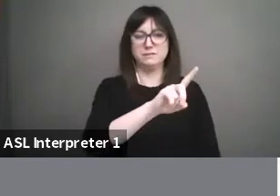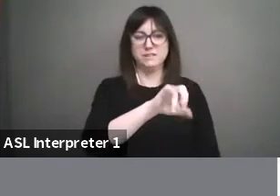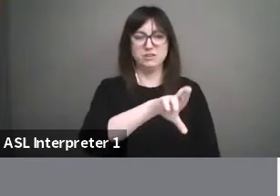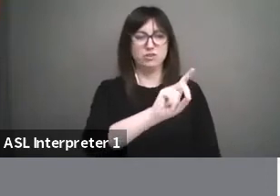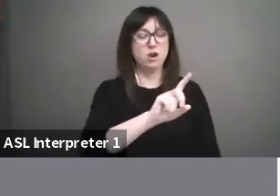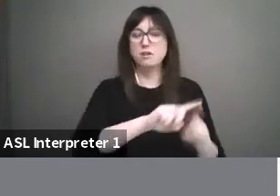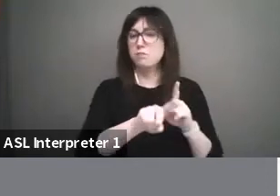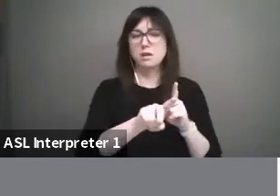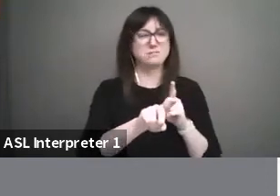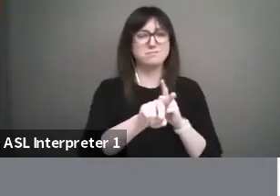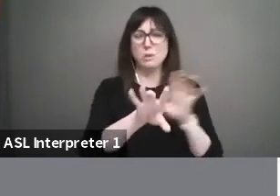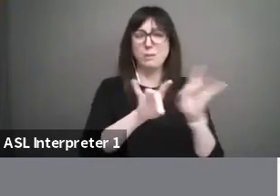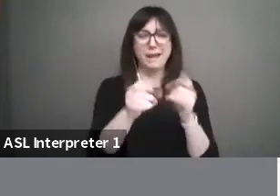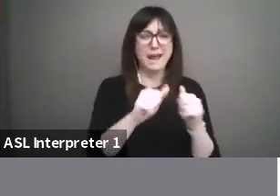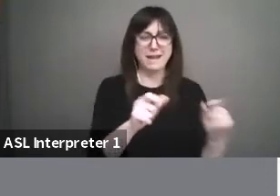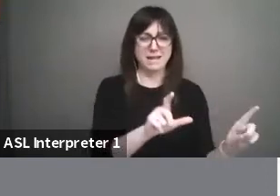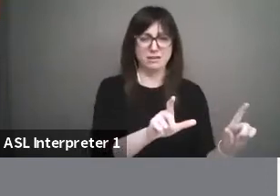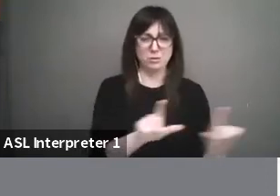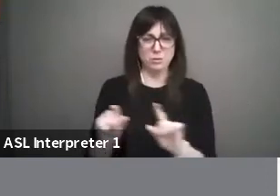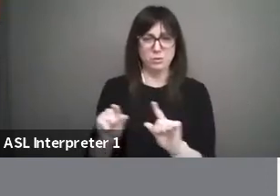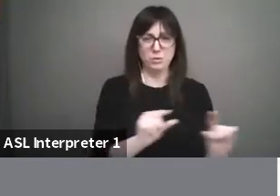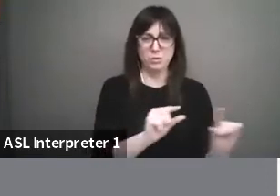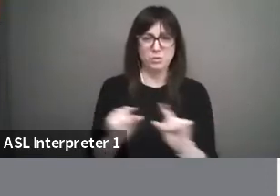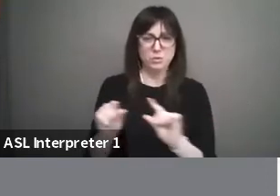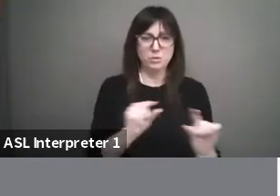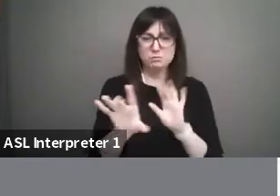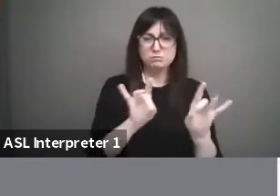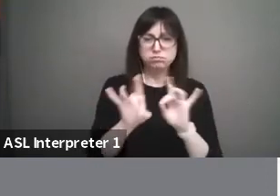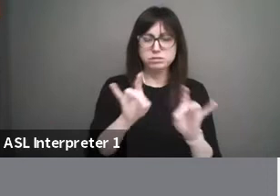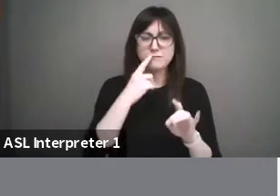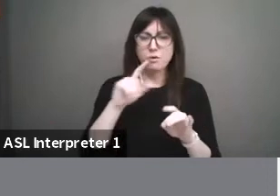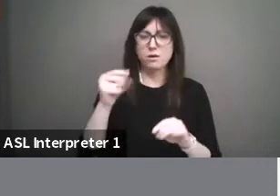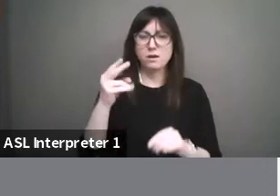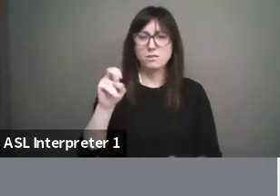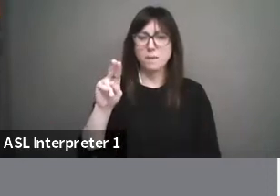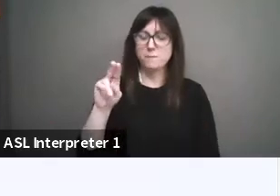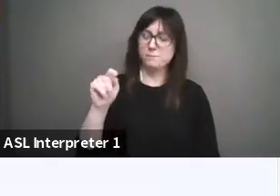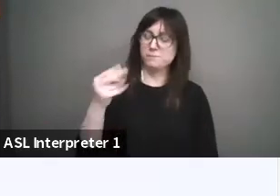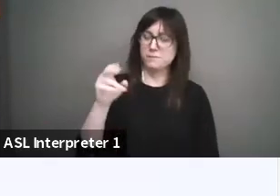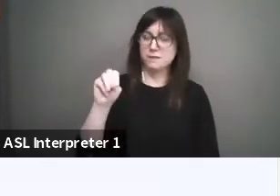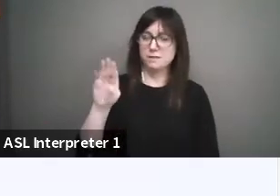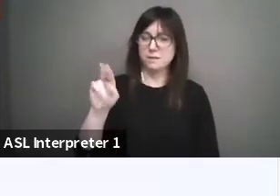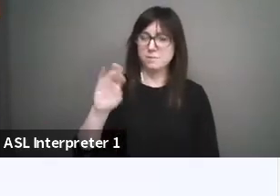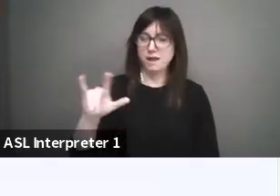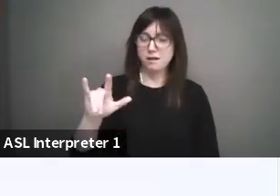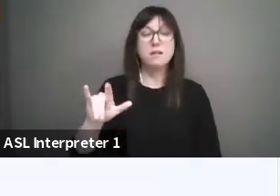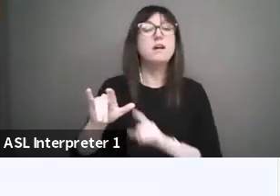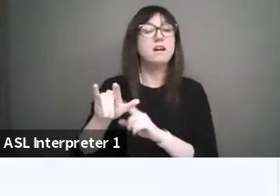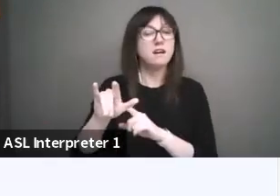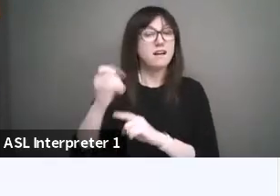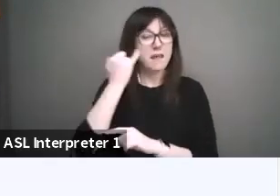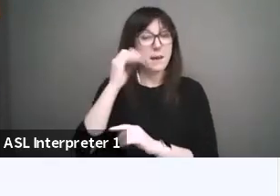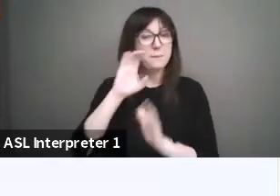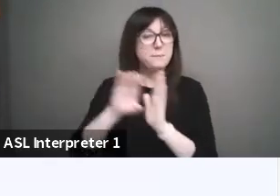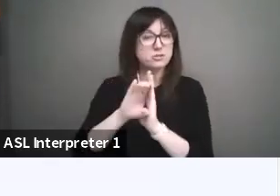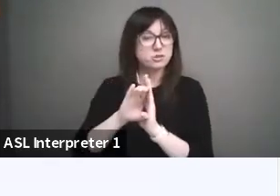be presented in the inbox. So even if I set the thumbnail, the image they see before they